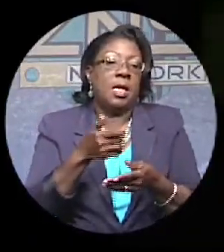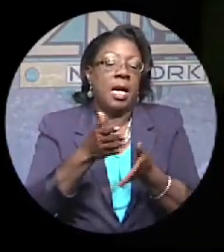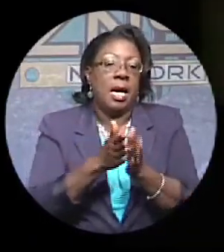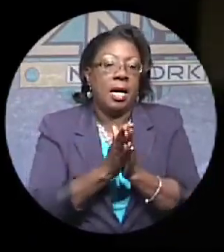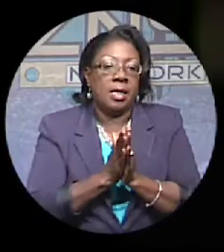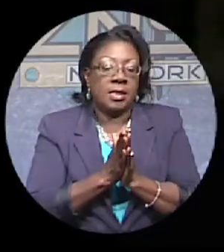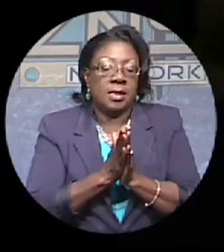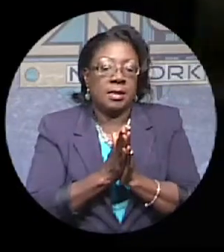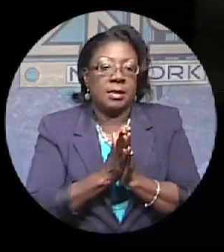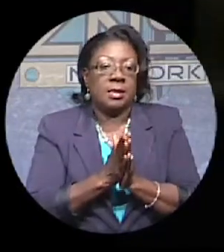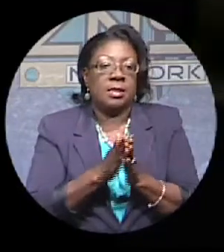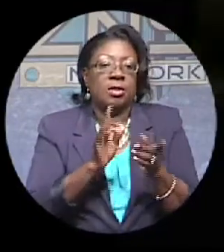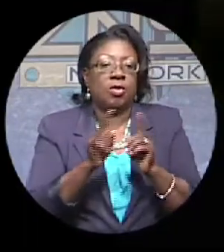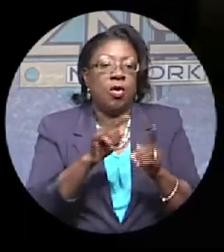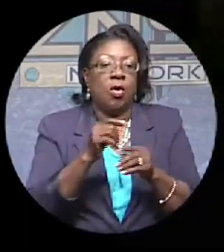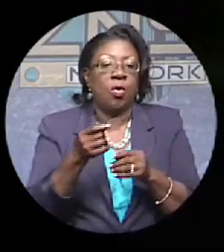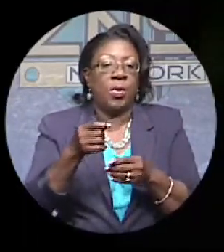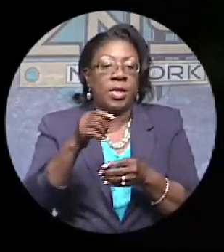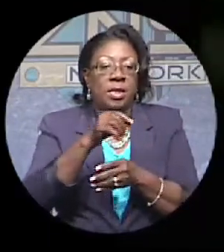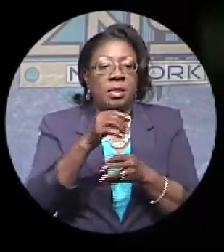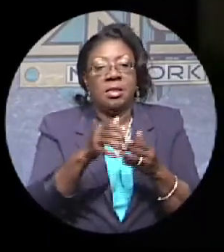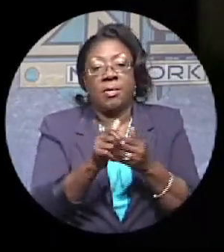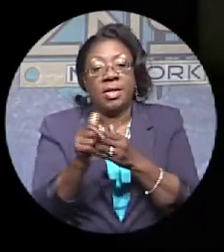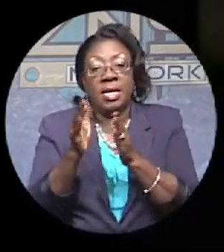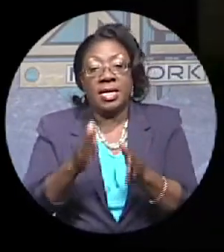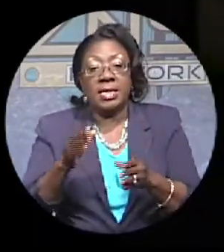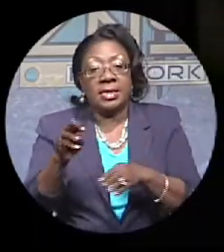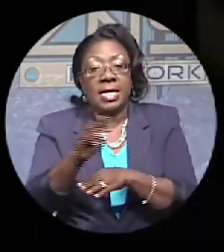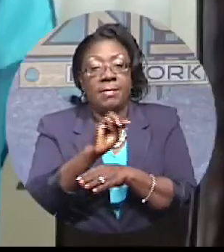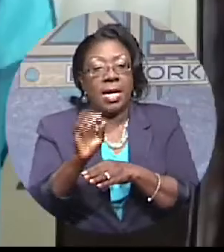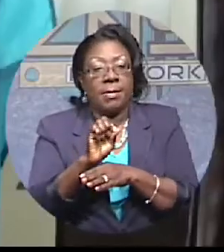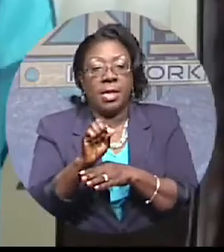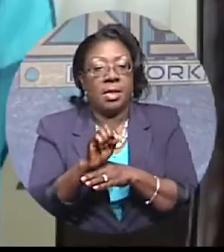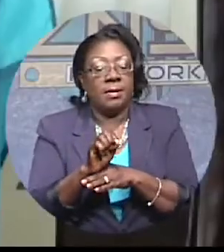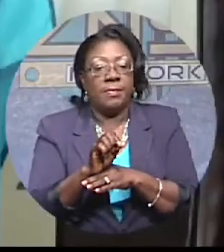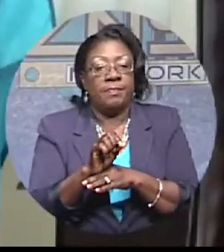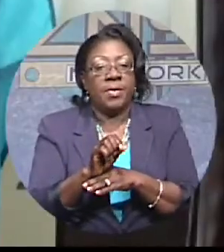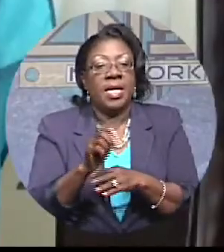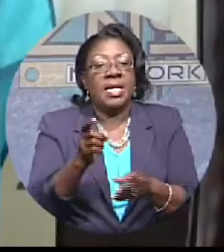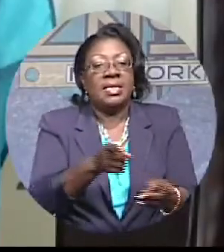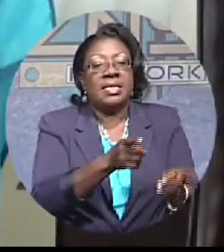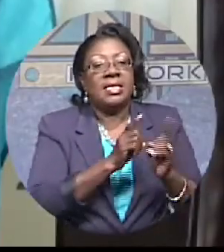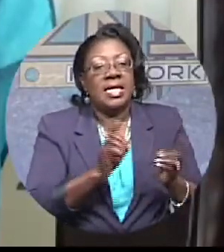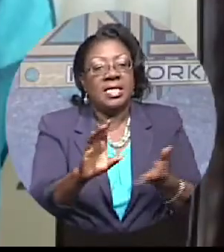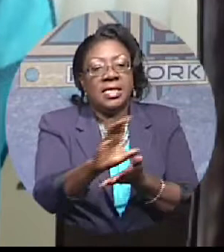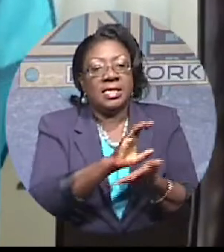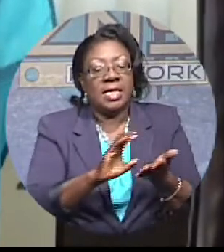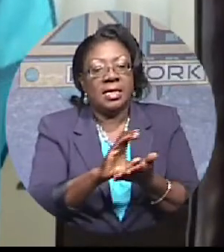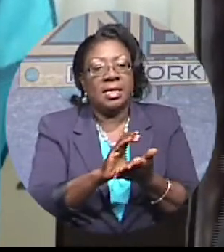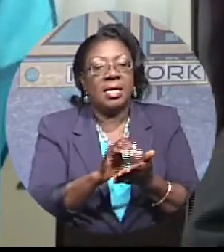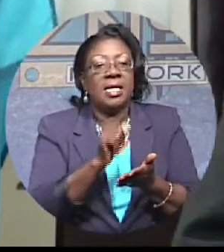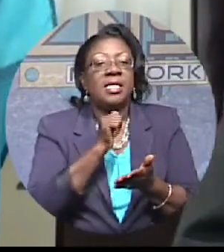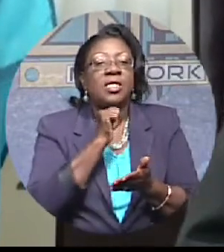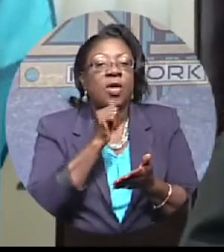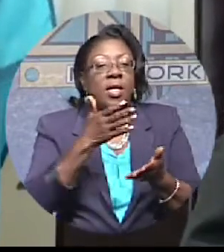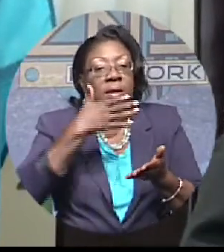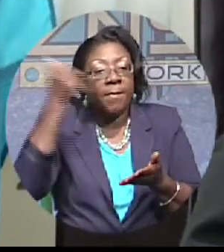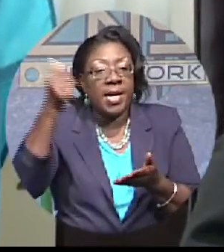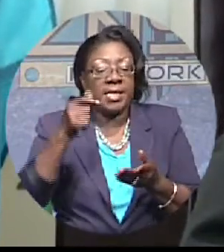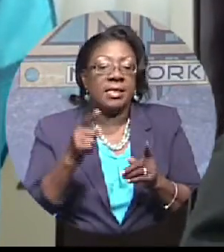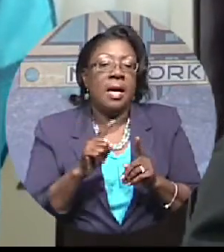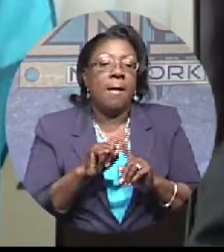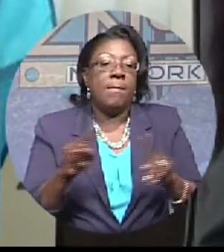left messages, but up until press time, our calls were not returned. The detention center is not optimum, but it's not